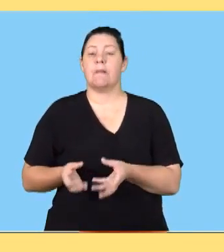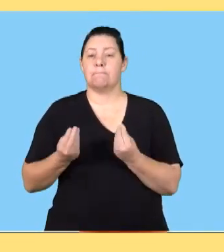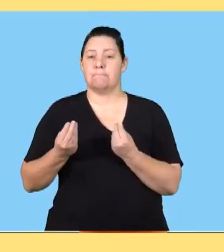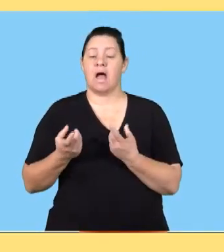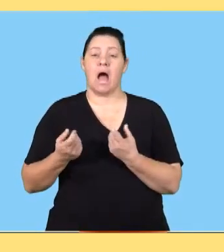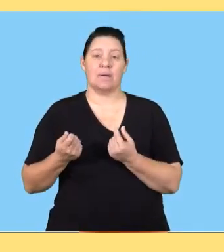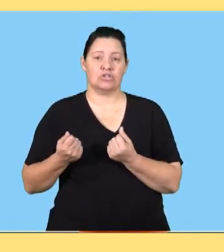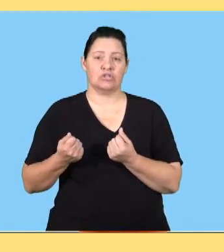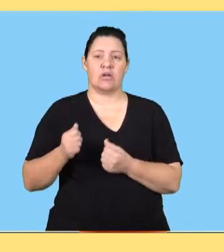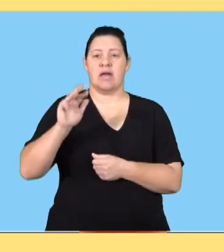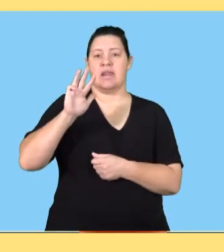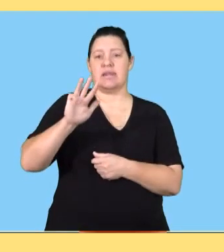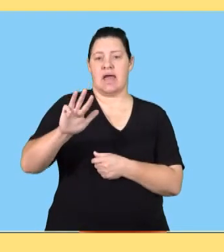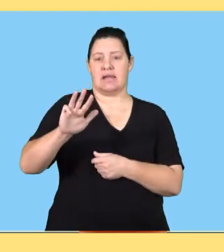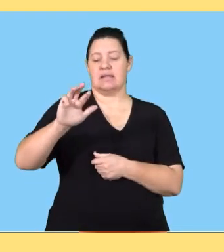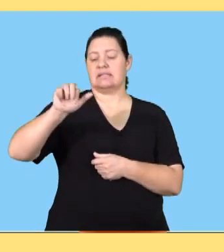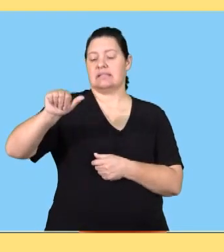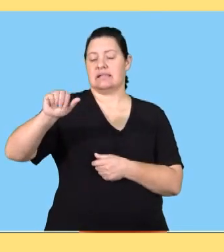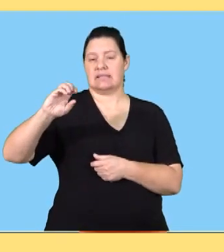You should get an amount which is